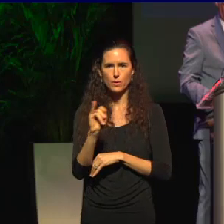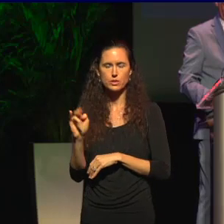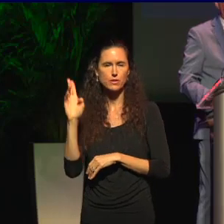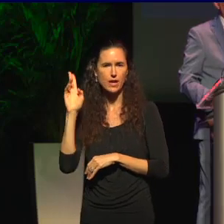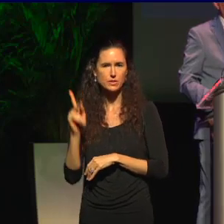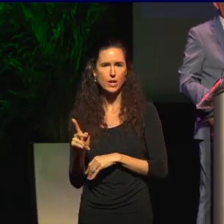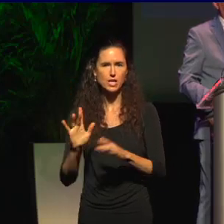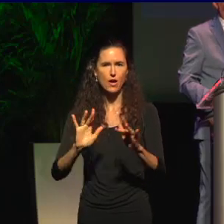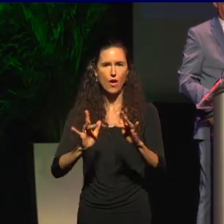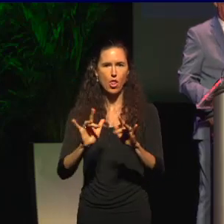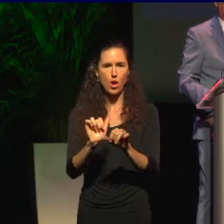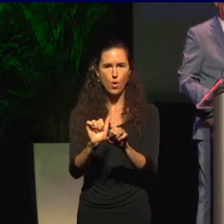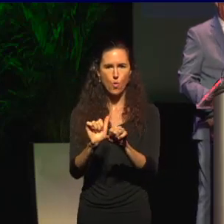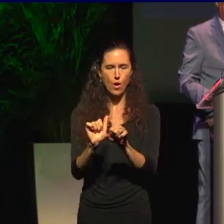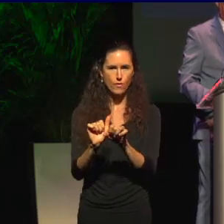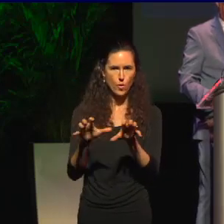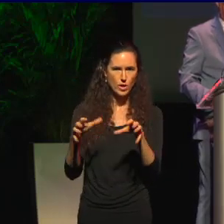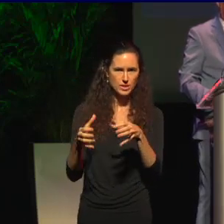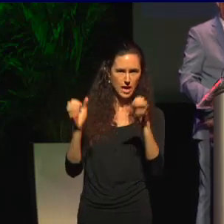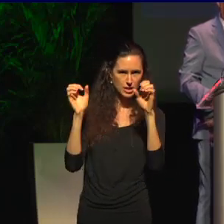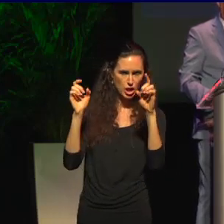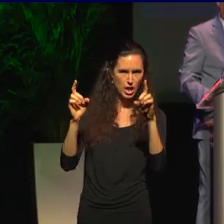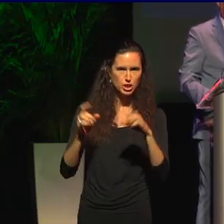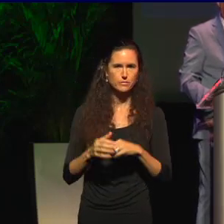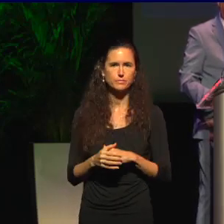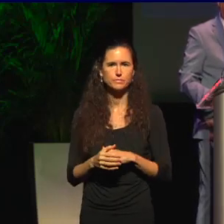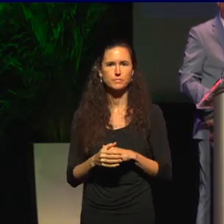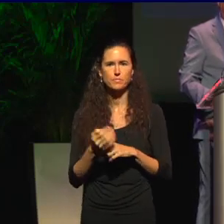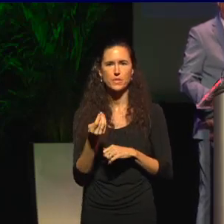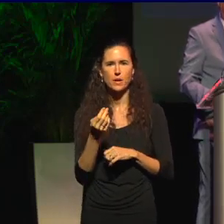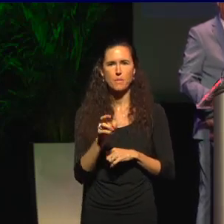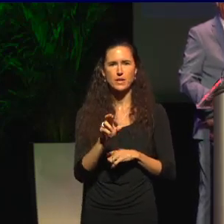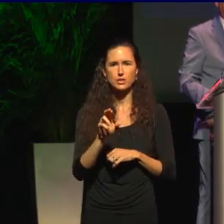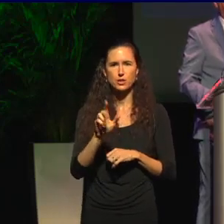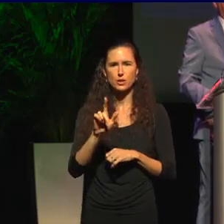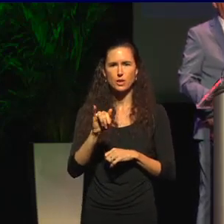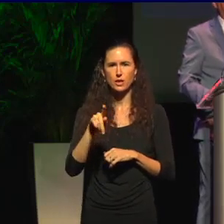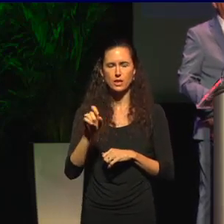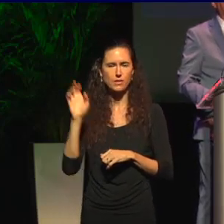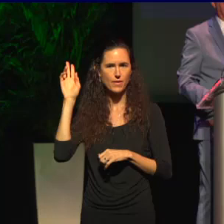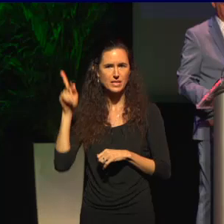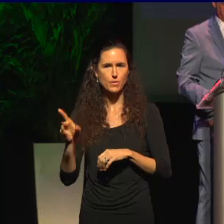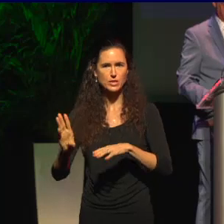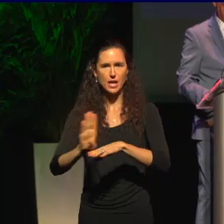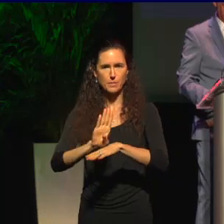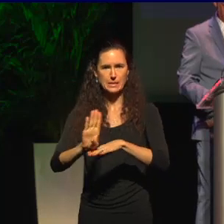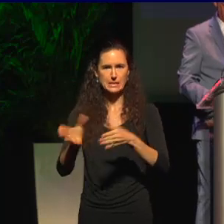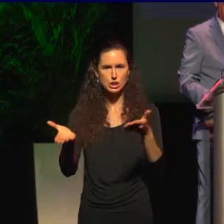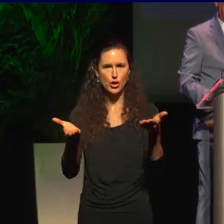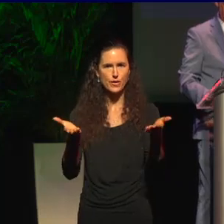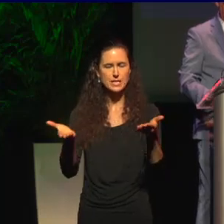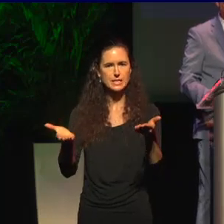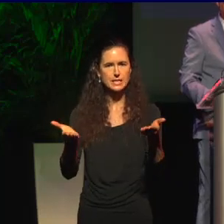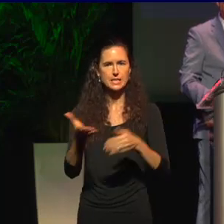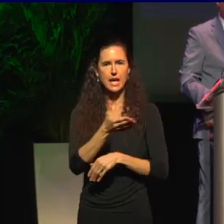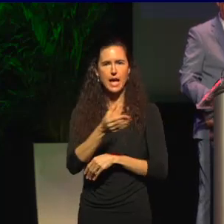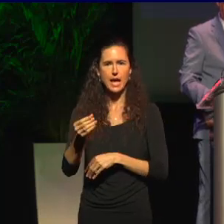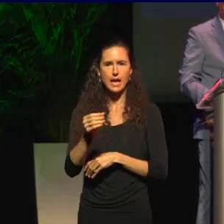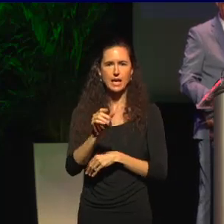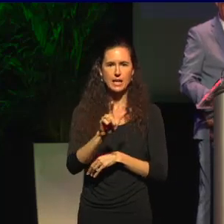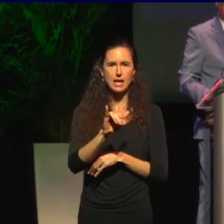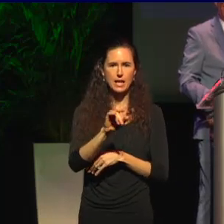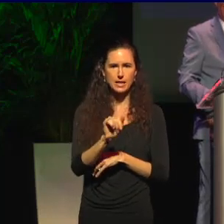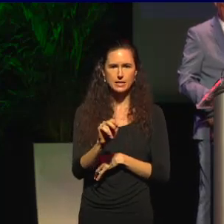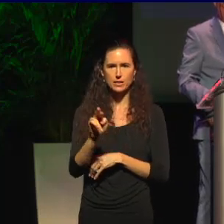of Online and Workforce Education. Mr. Al Little, Vice President of Business Services. And Ms. Lisa